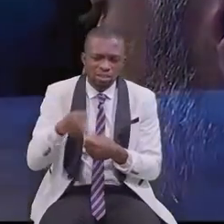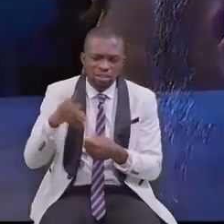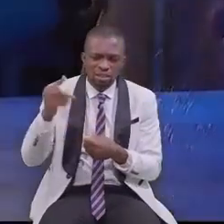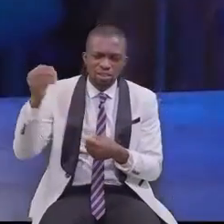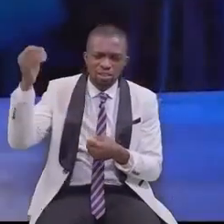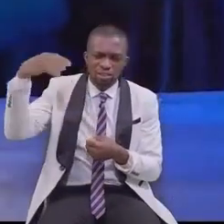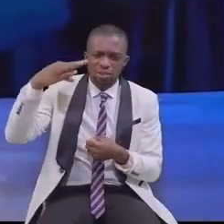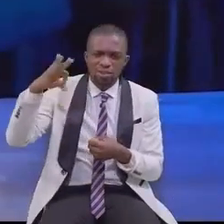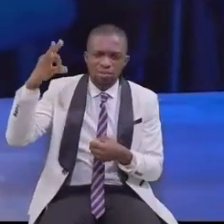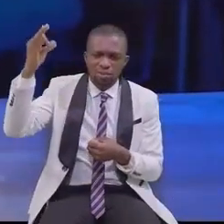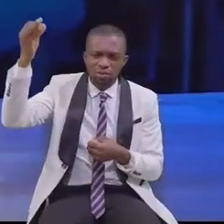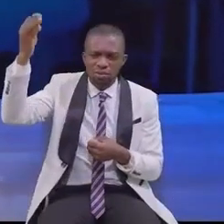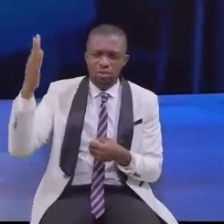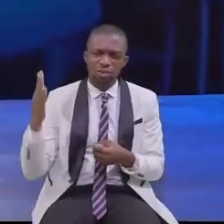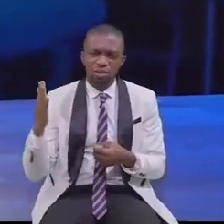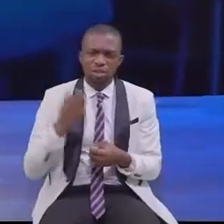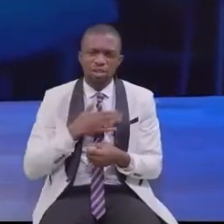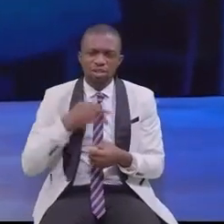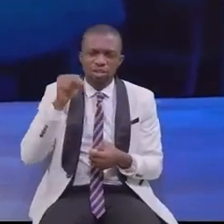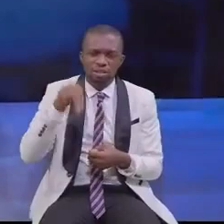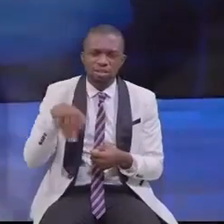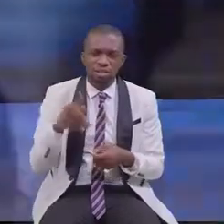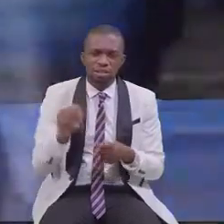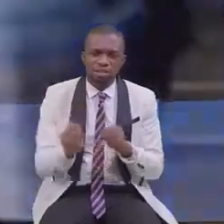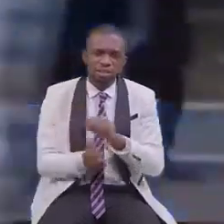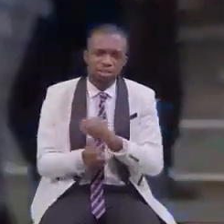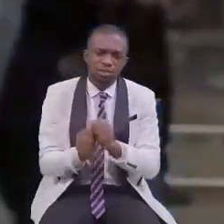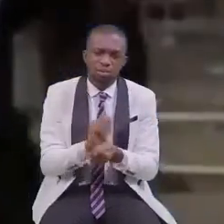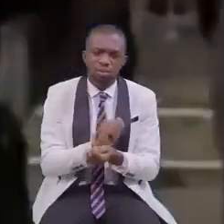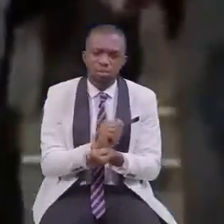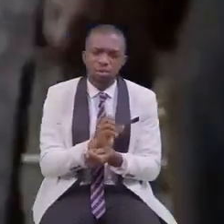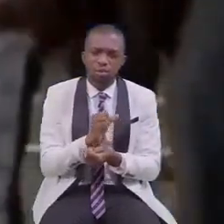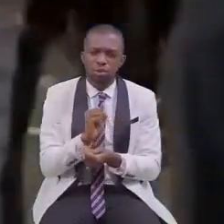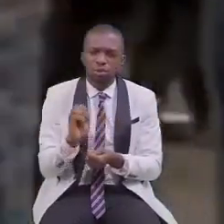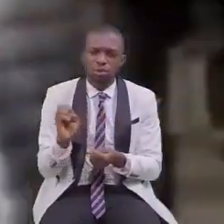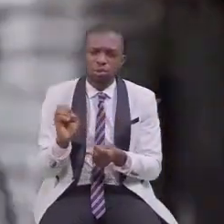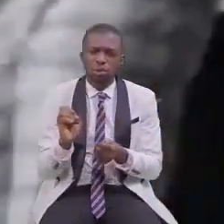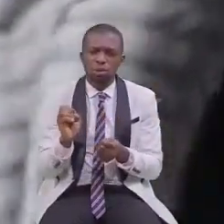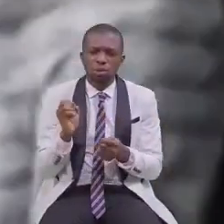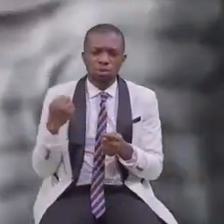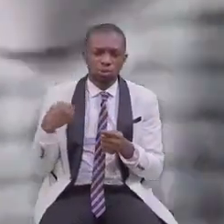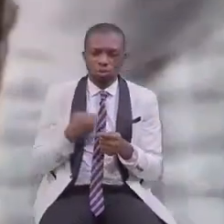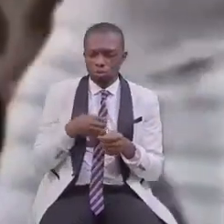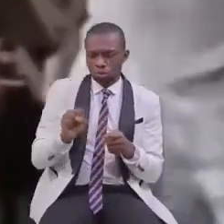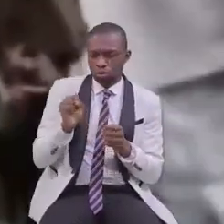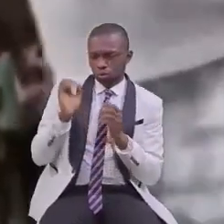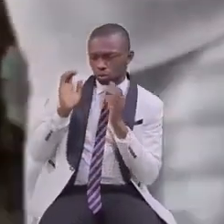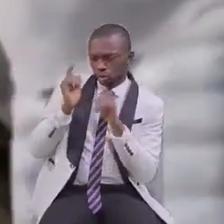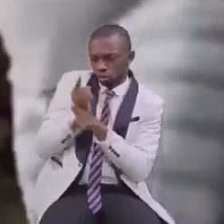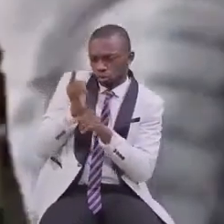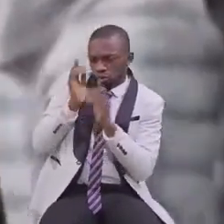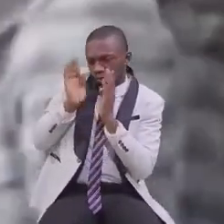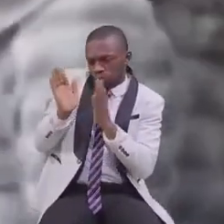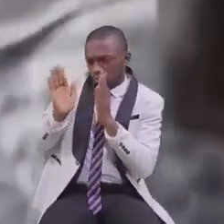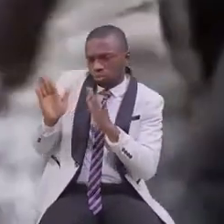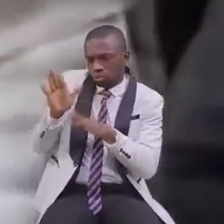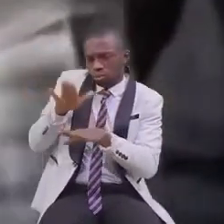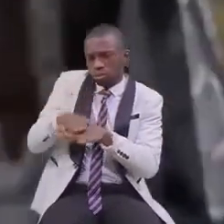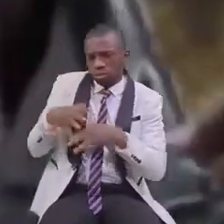of God, and needs the transformation. So if we just concentrate on